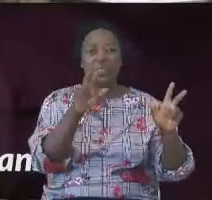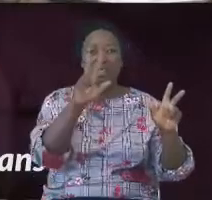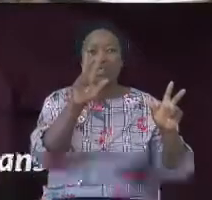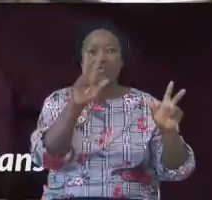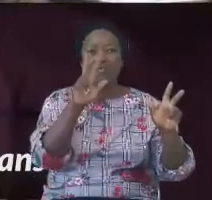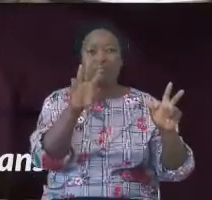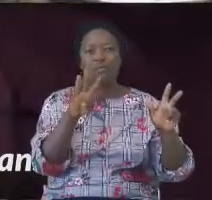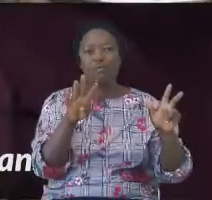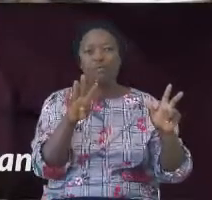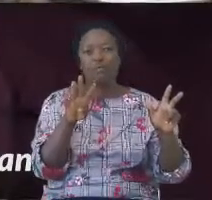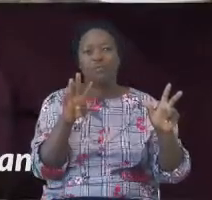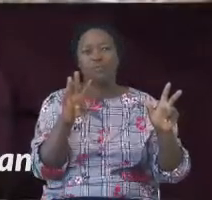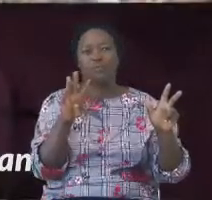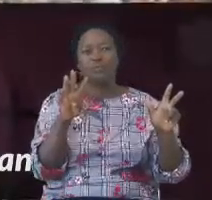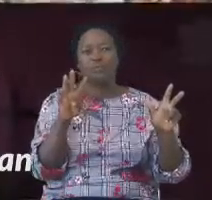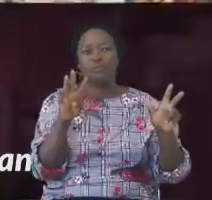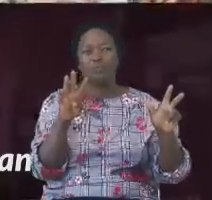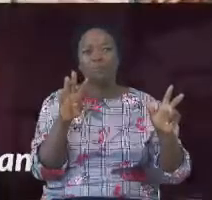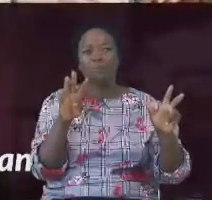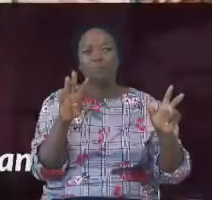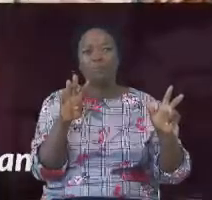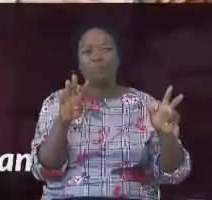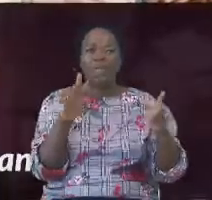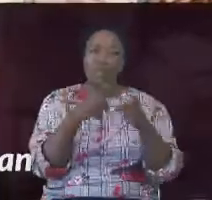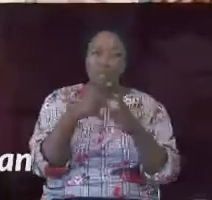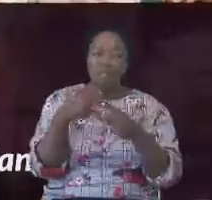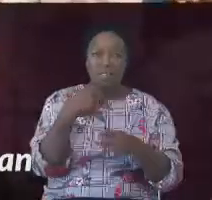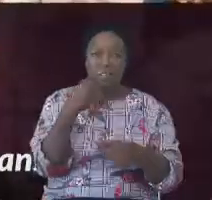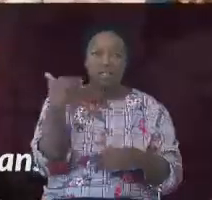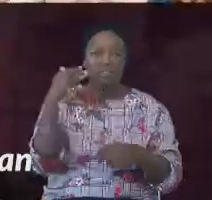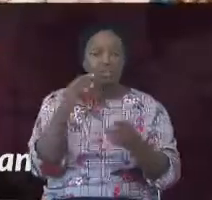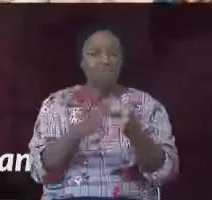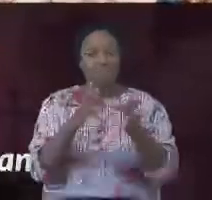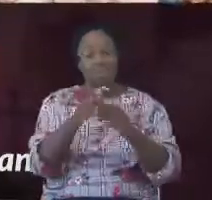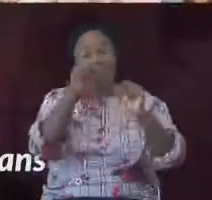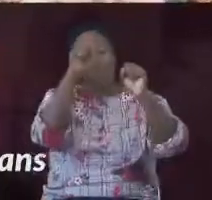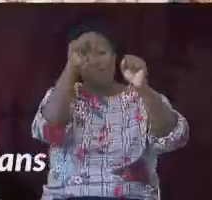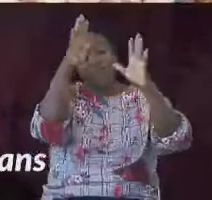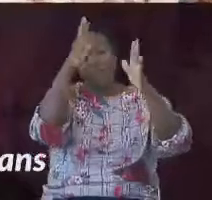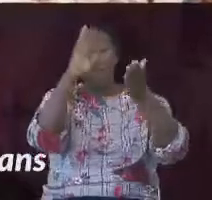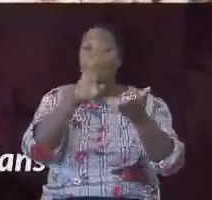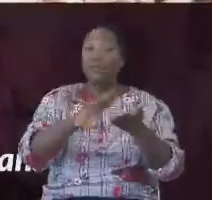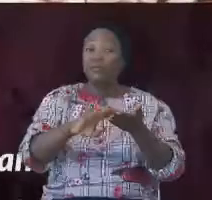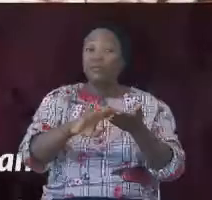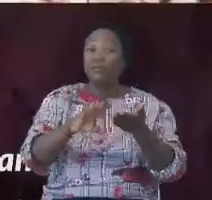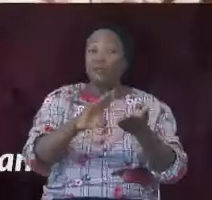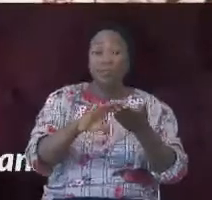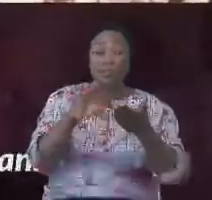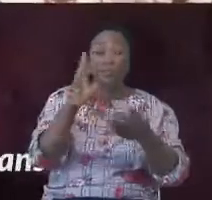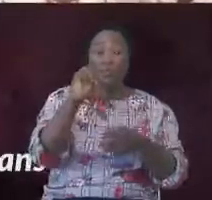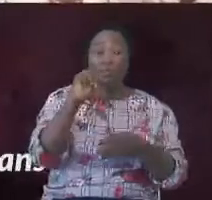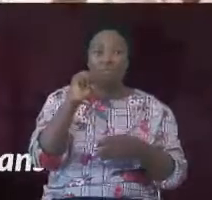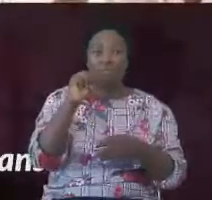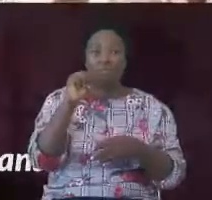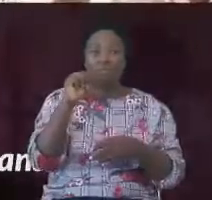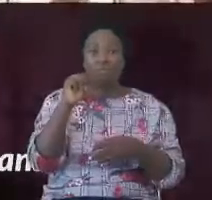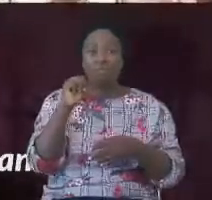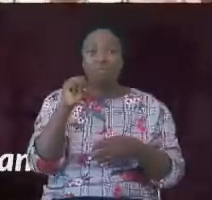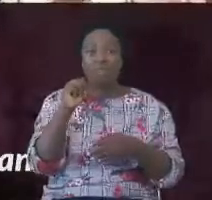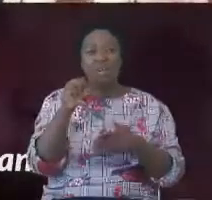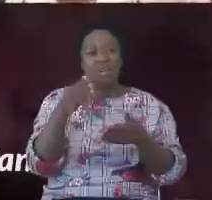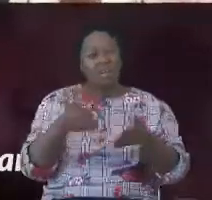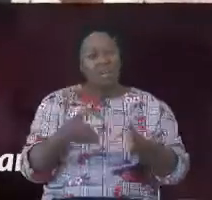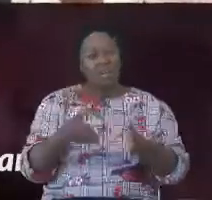chapter 23 reading from verse 34 they said jesus